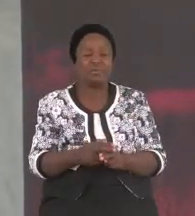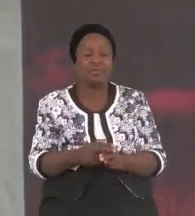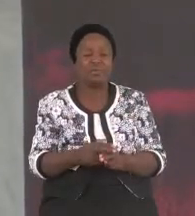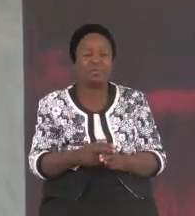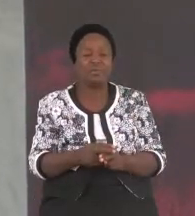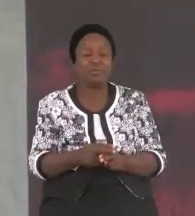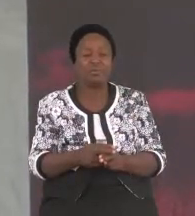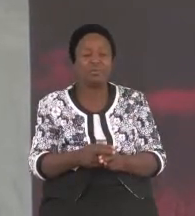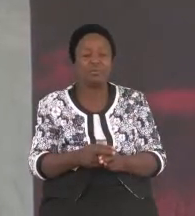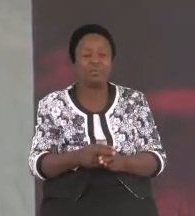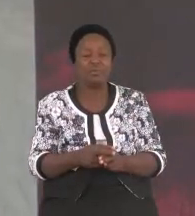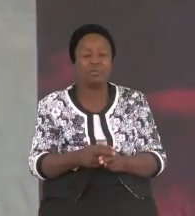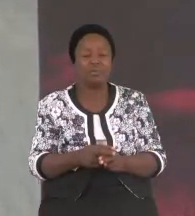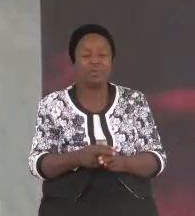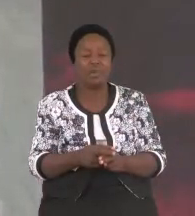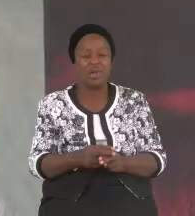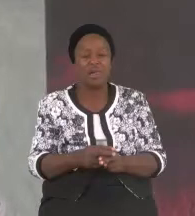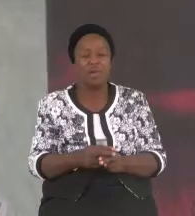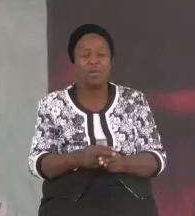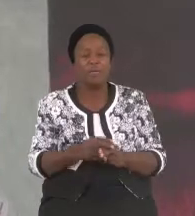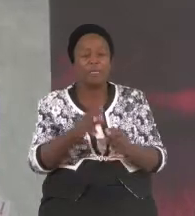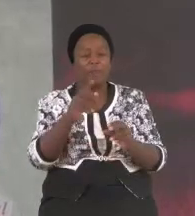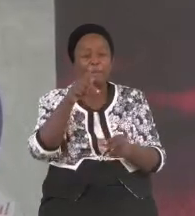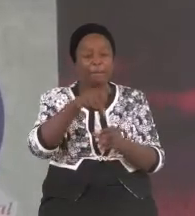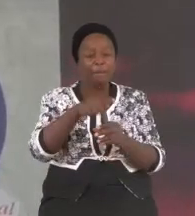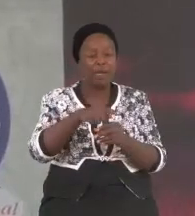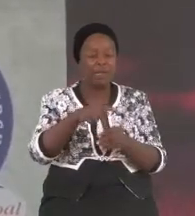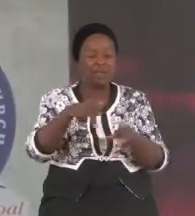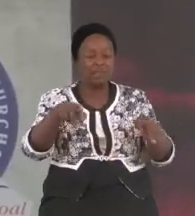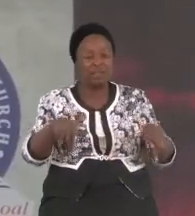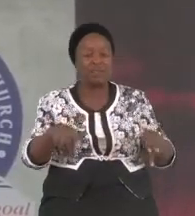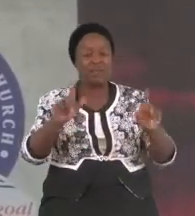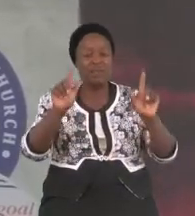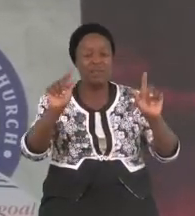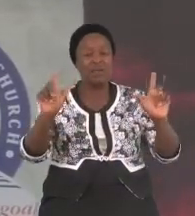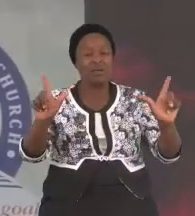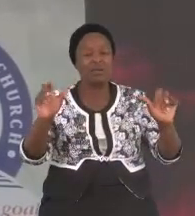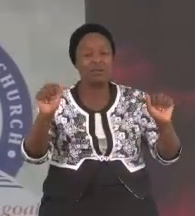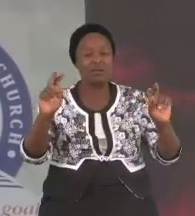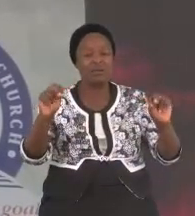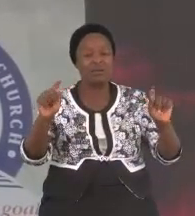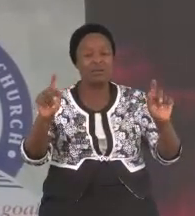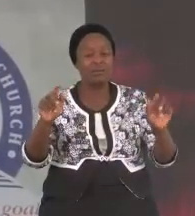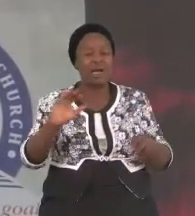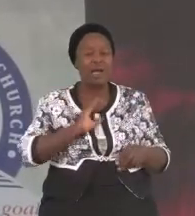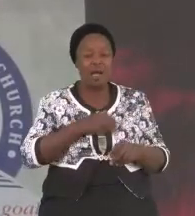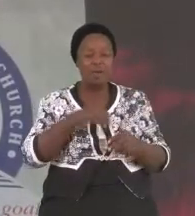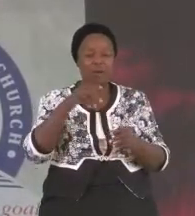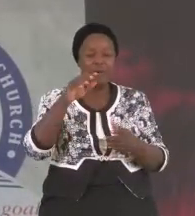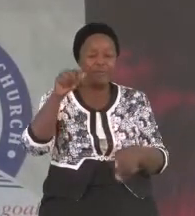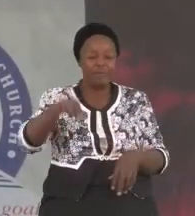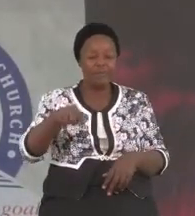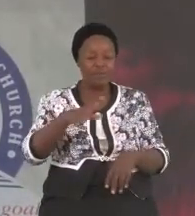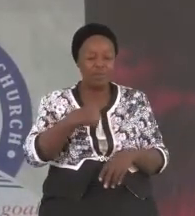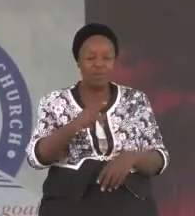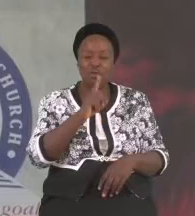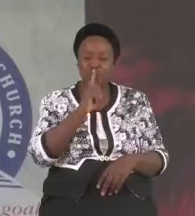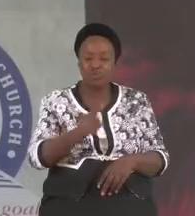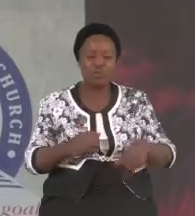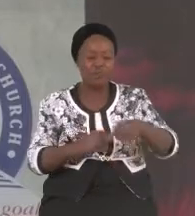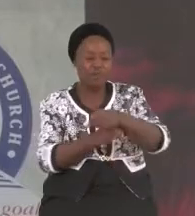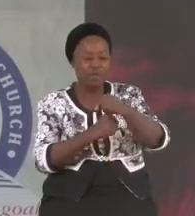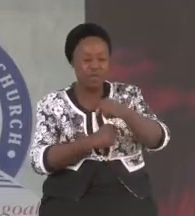Plant our feet on a sure foundation. And the fervency, the fire, the focus we ought to